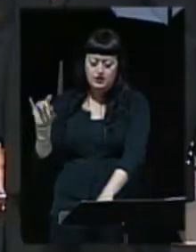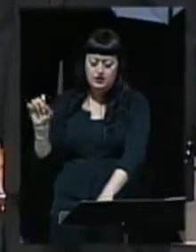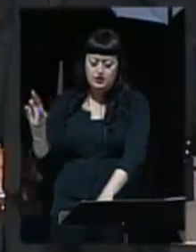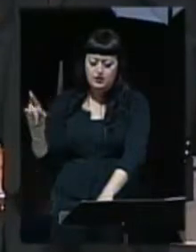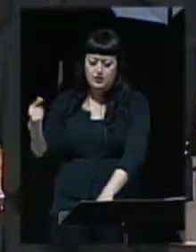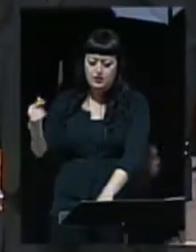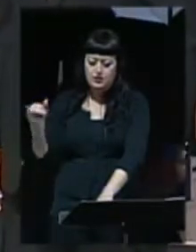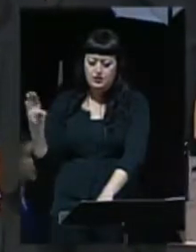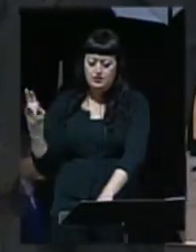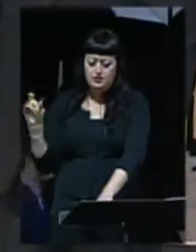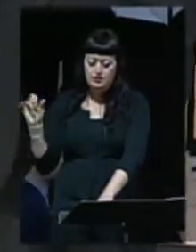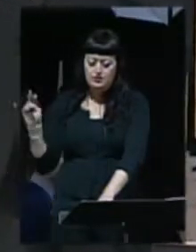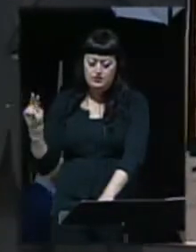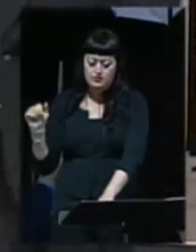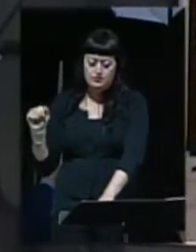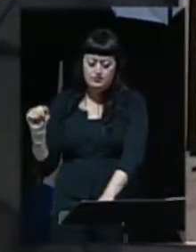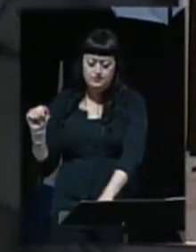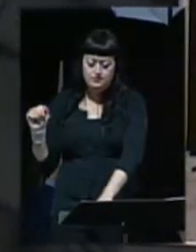Tyler Gibson.